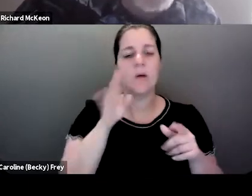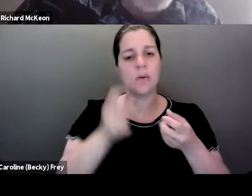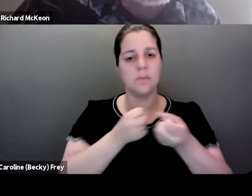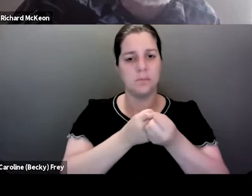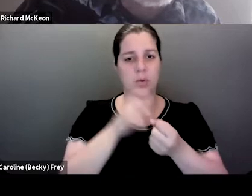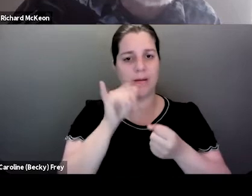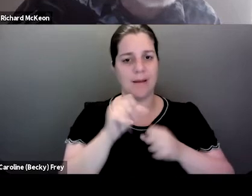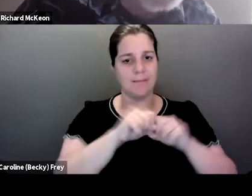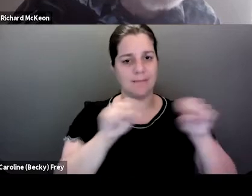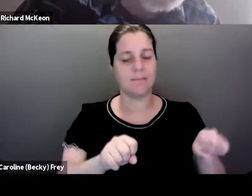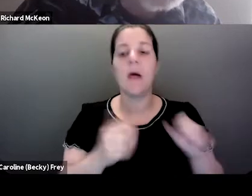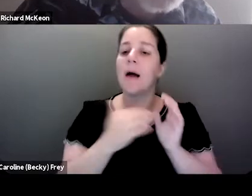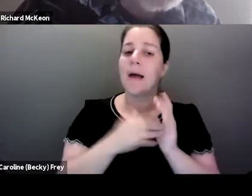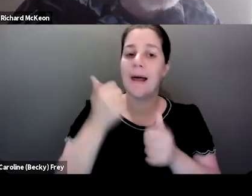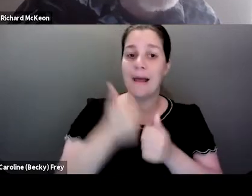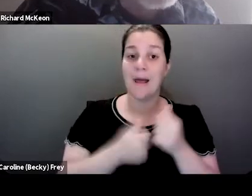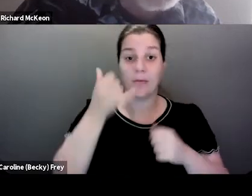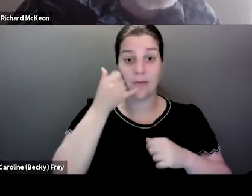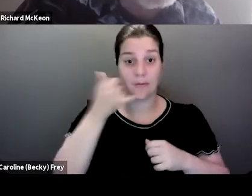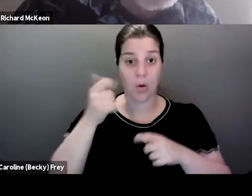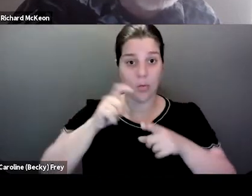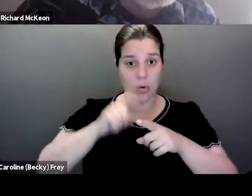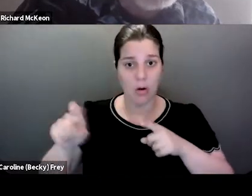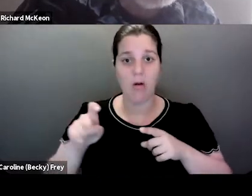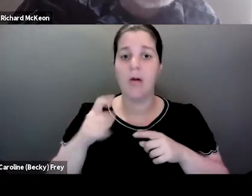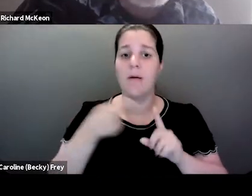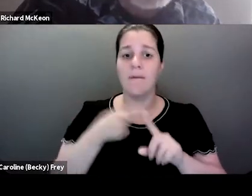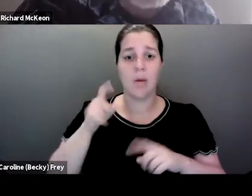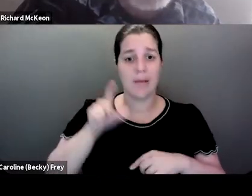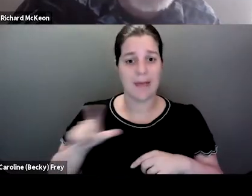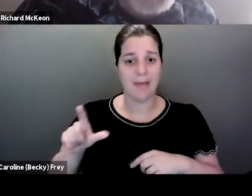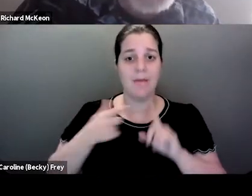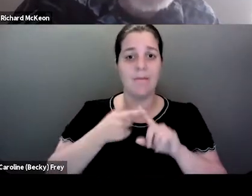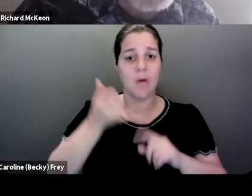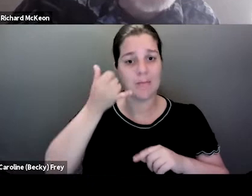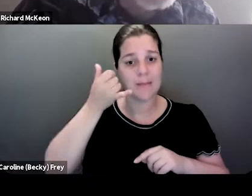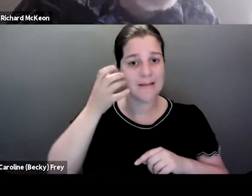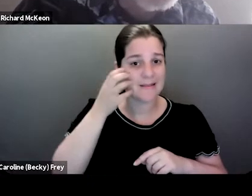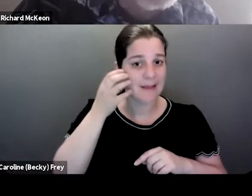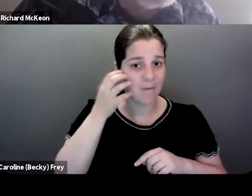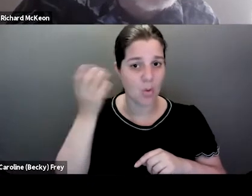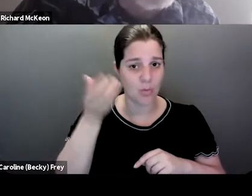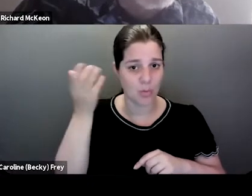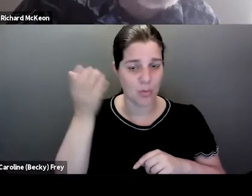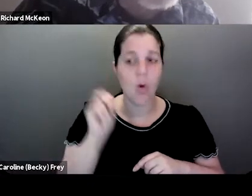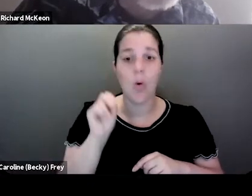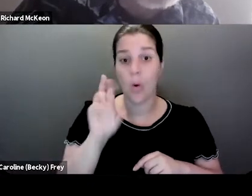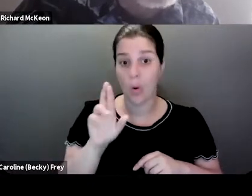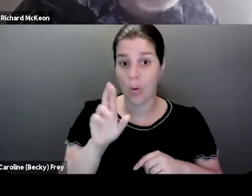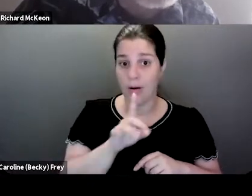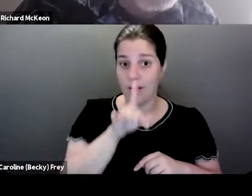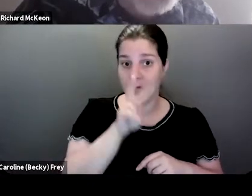Every call to 988, whether made on a landline, a cell phone, or a voice